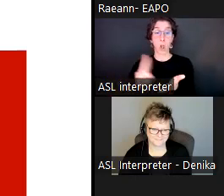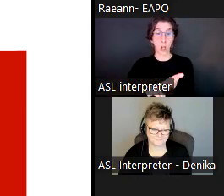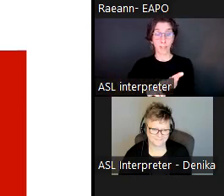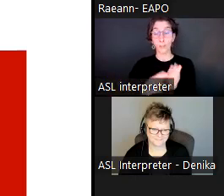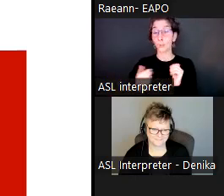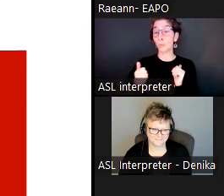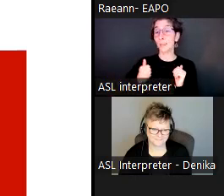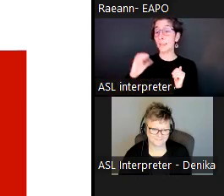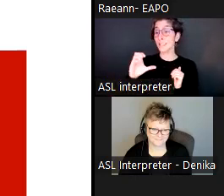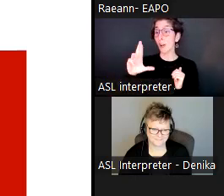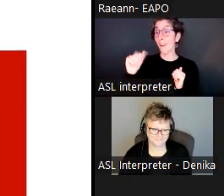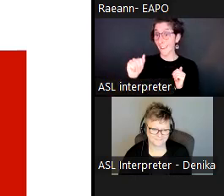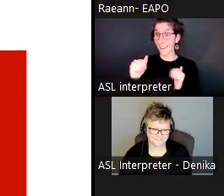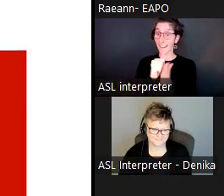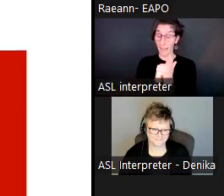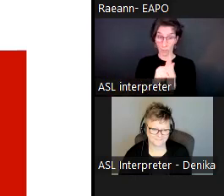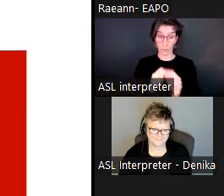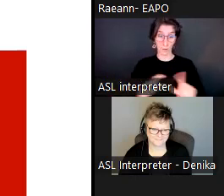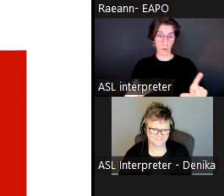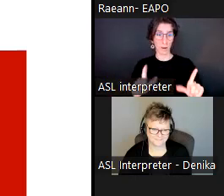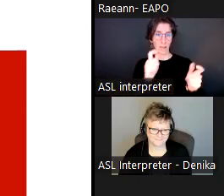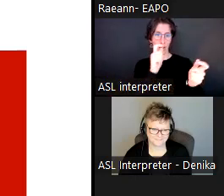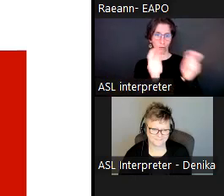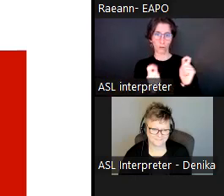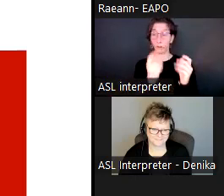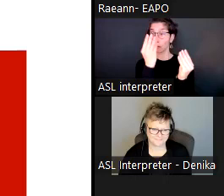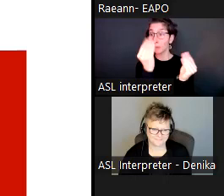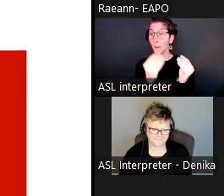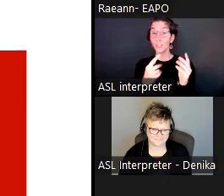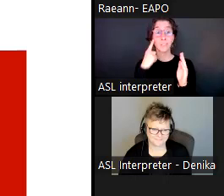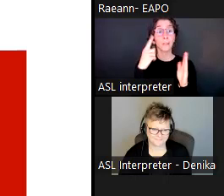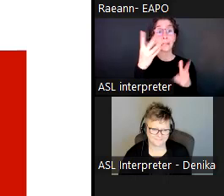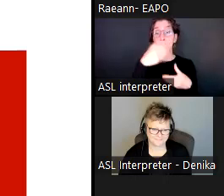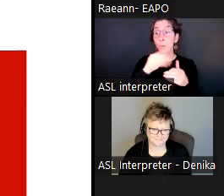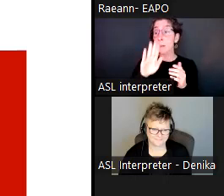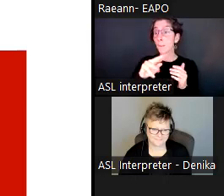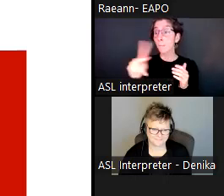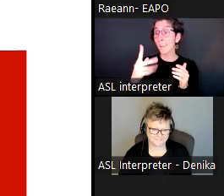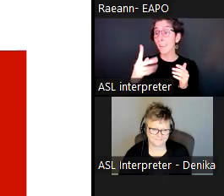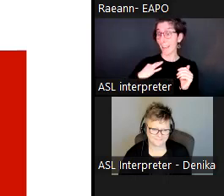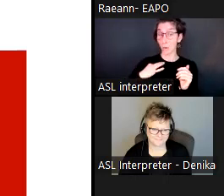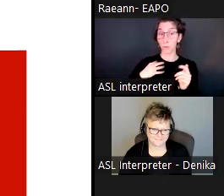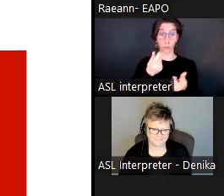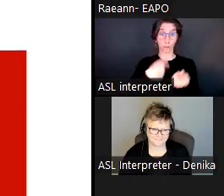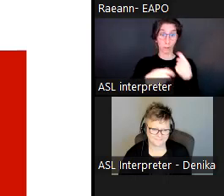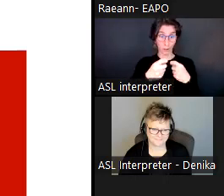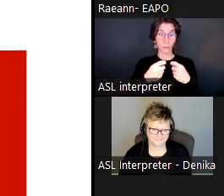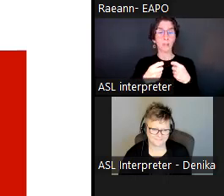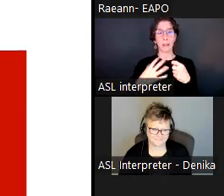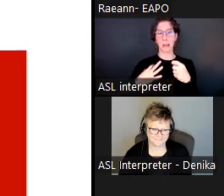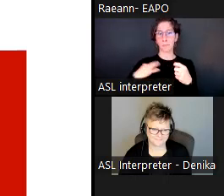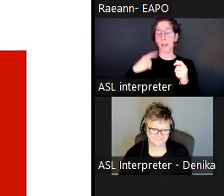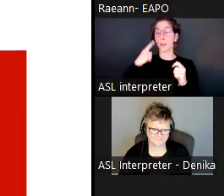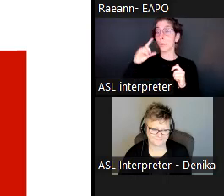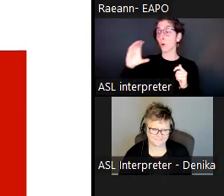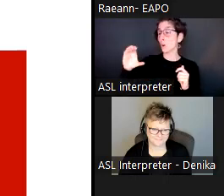information, including their bank accounts. They applied for CERB and got the CERB payments